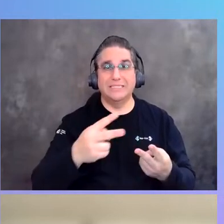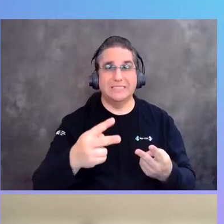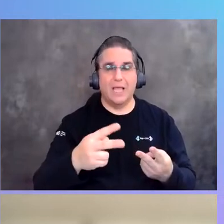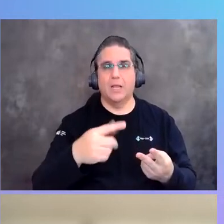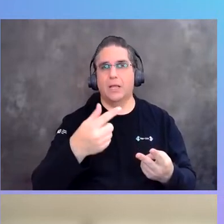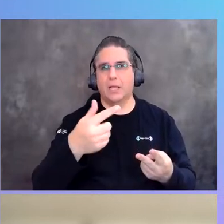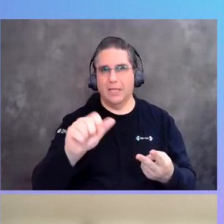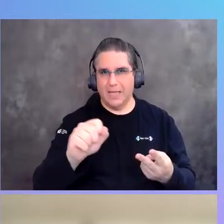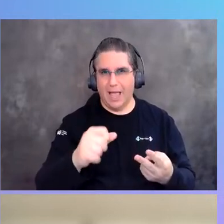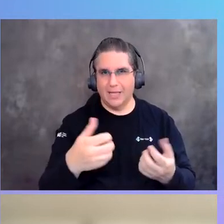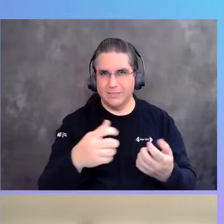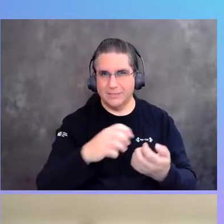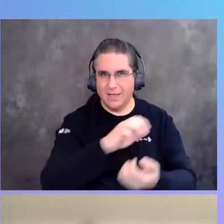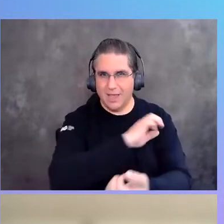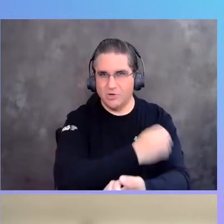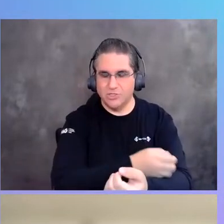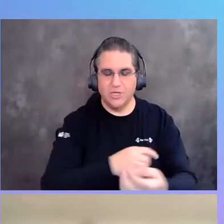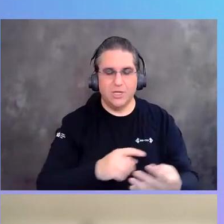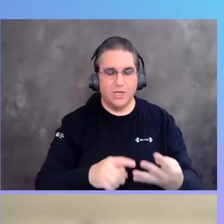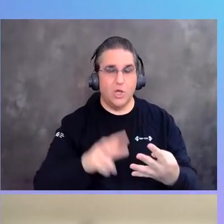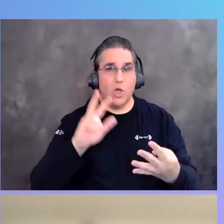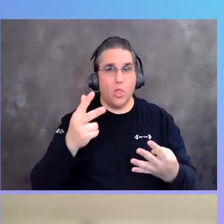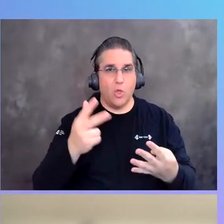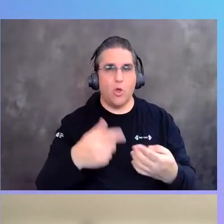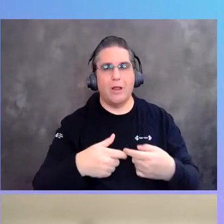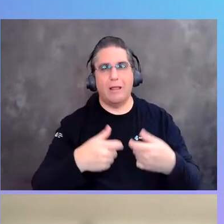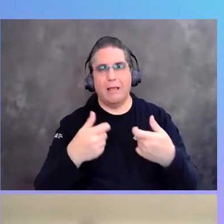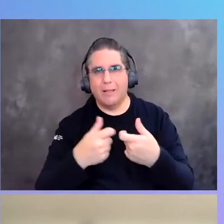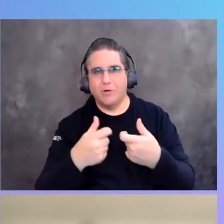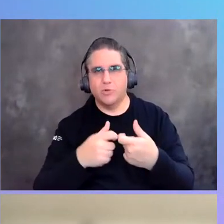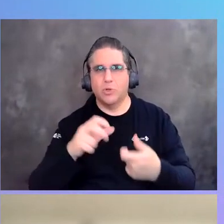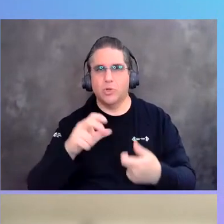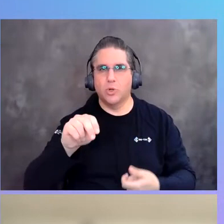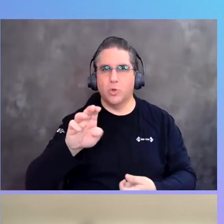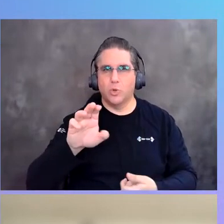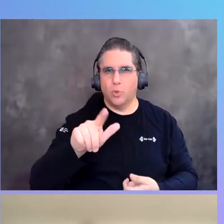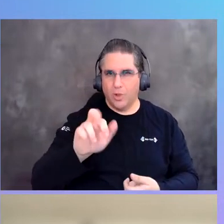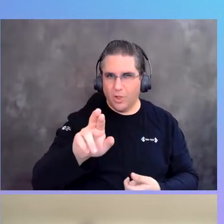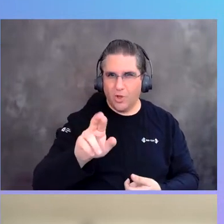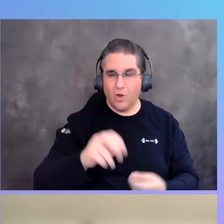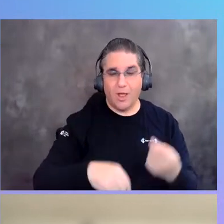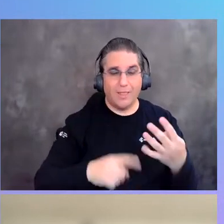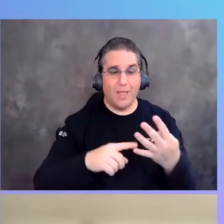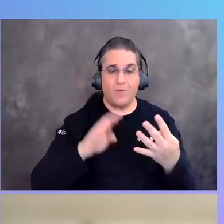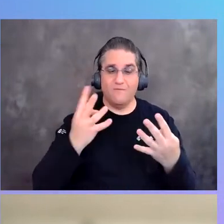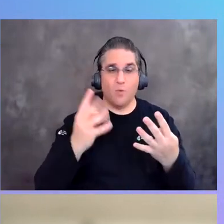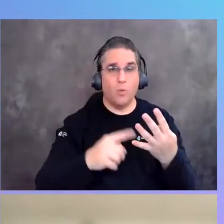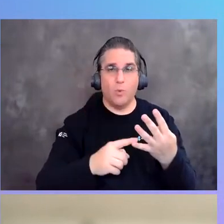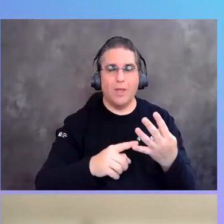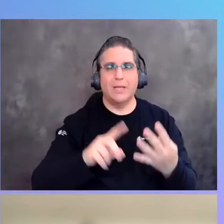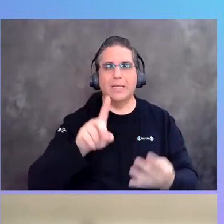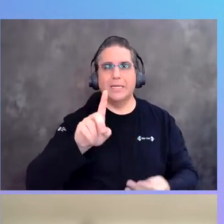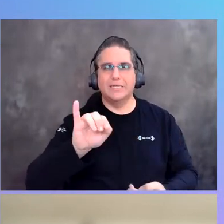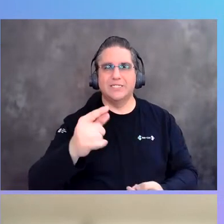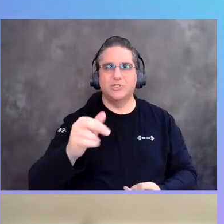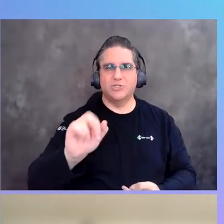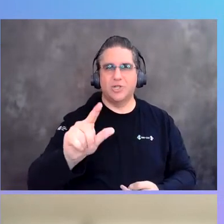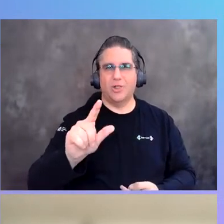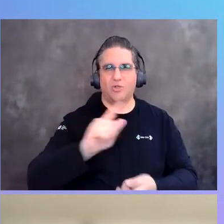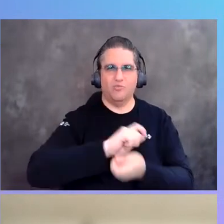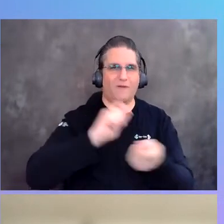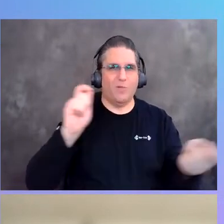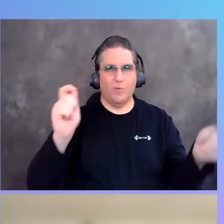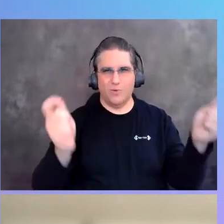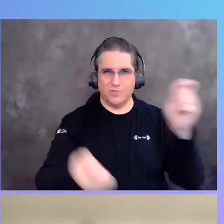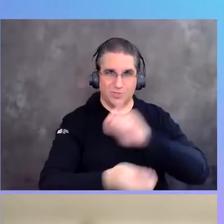third one, which was electrical, nuclear, and then the fourth one we talk about is the digital revolution. Again,